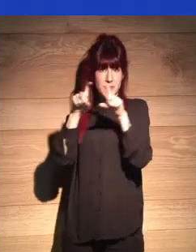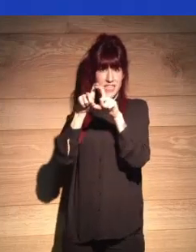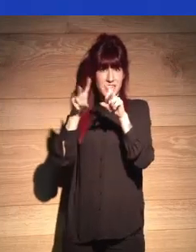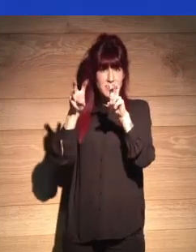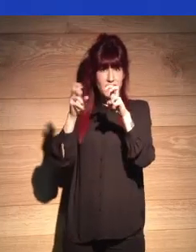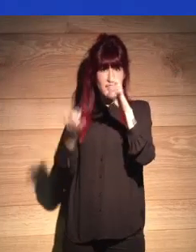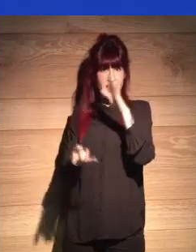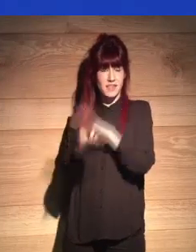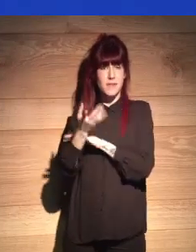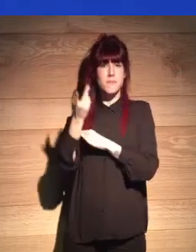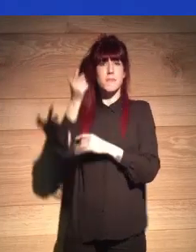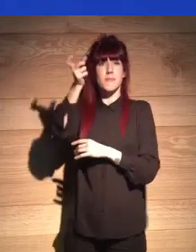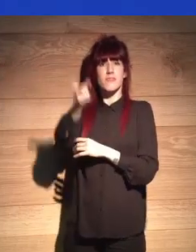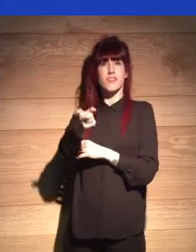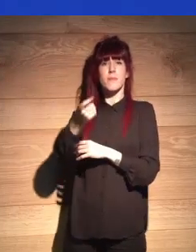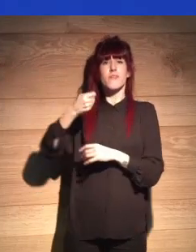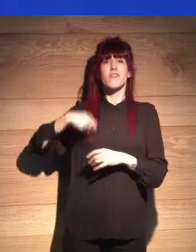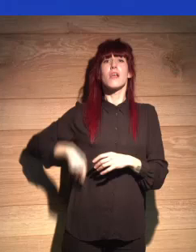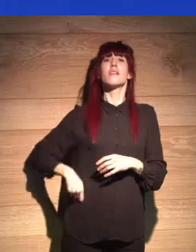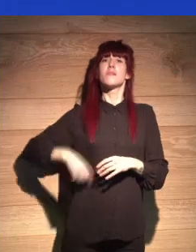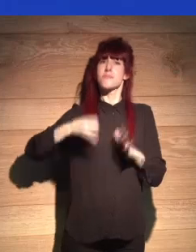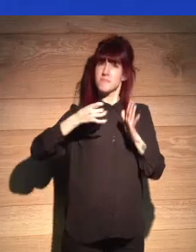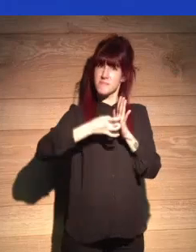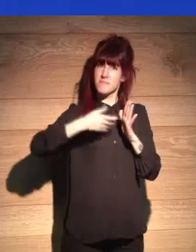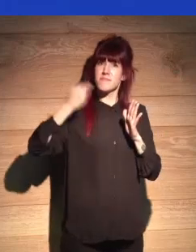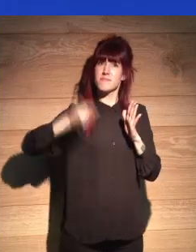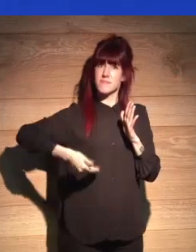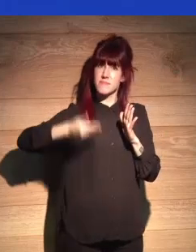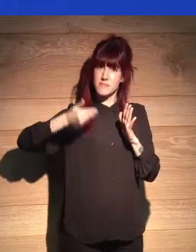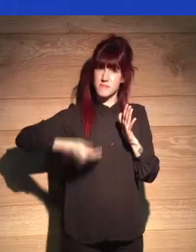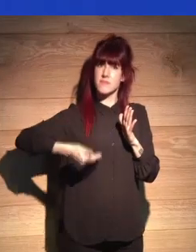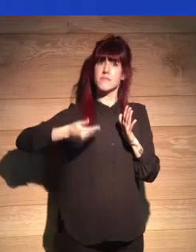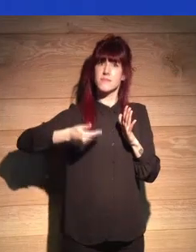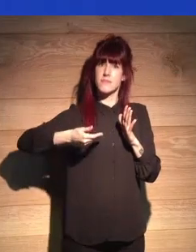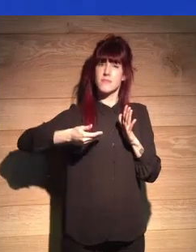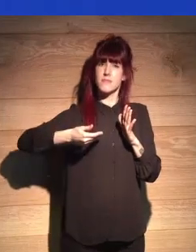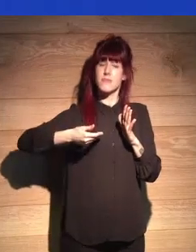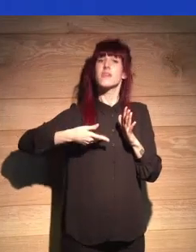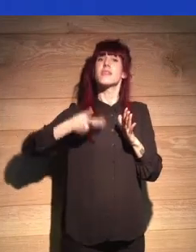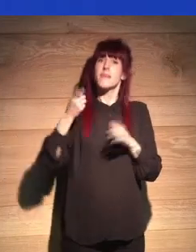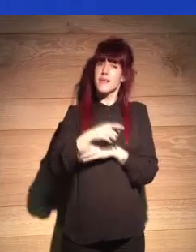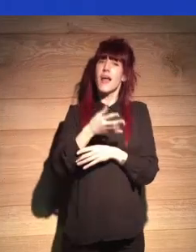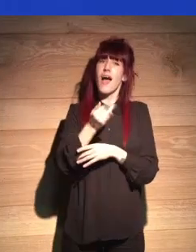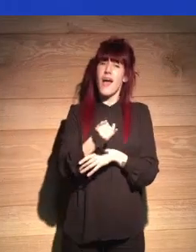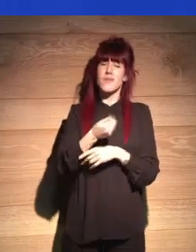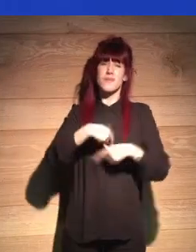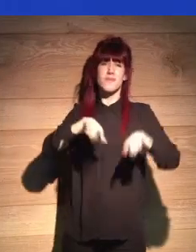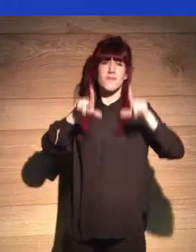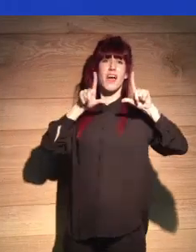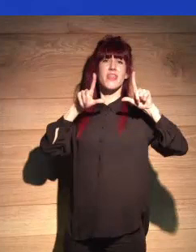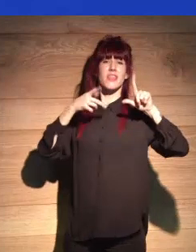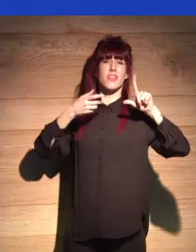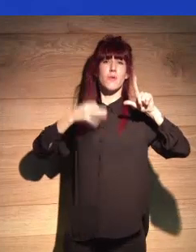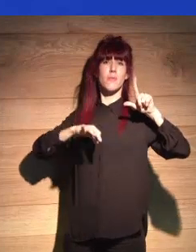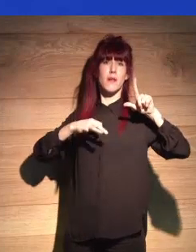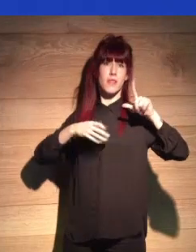entrepreneurs, women who are scientists, and entrepreneurs who are professional and good, but at the same time have and offer an